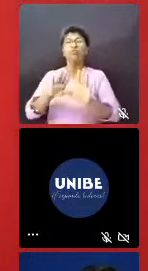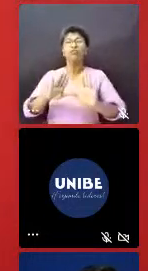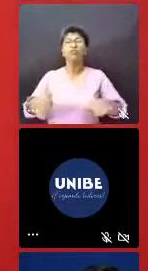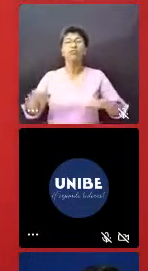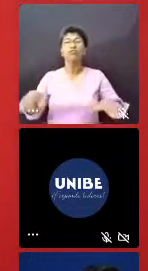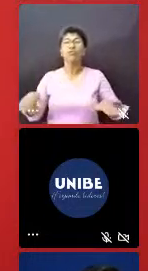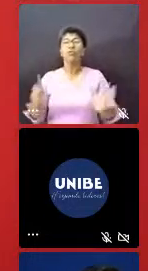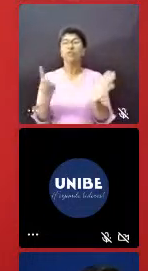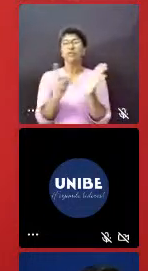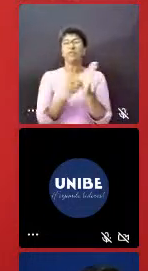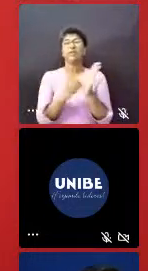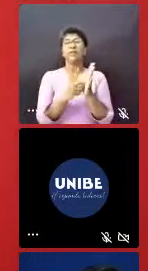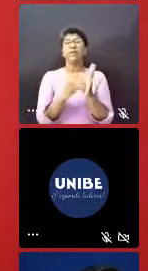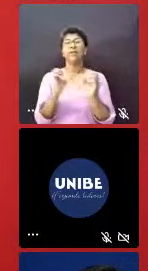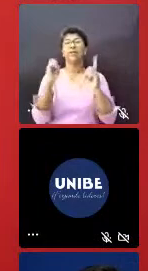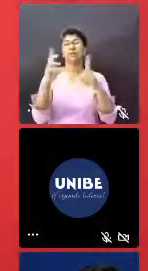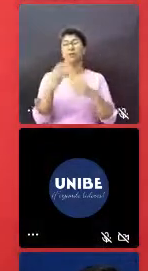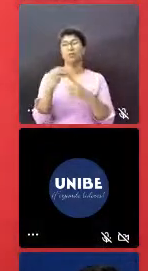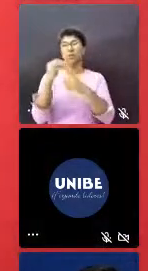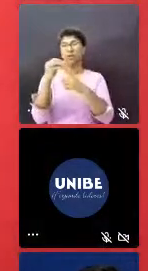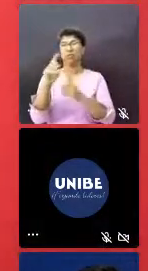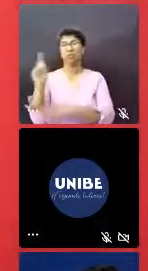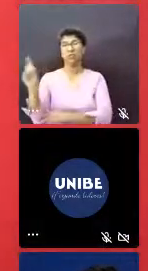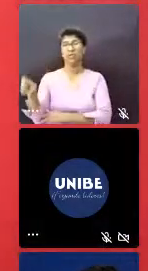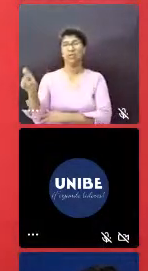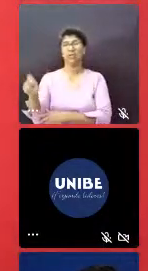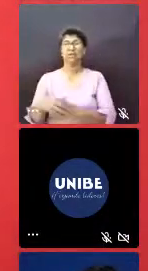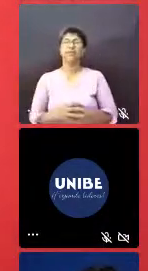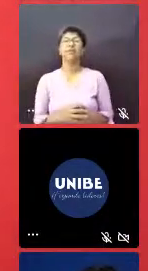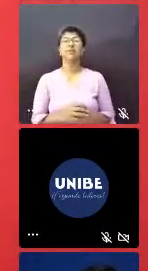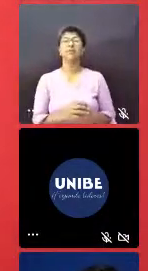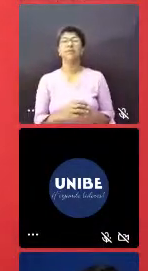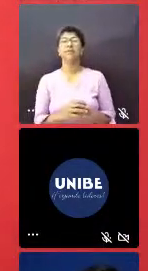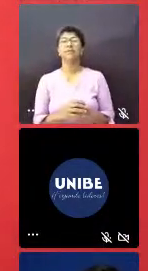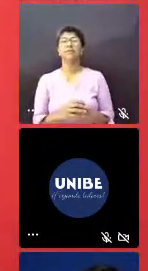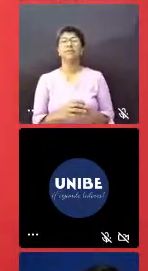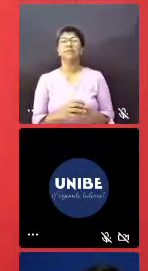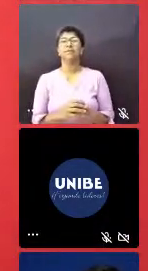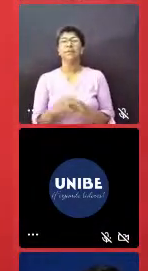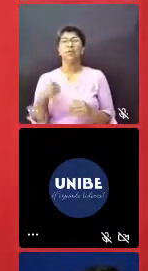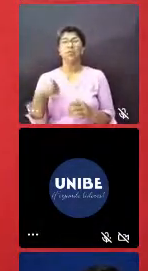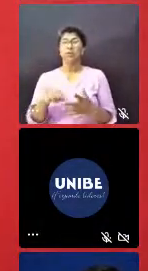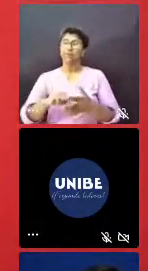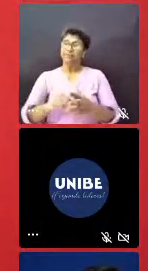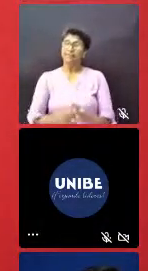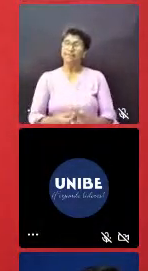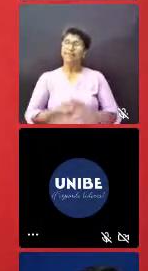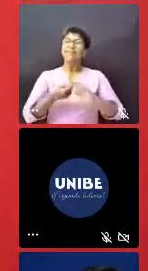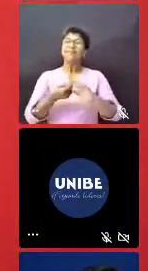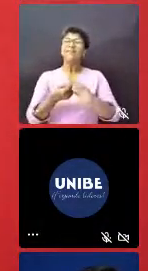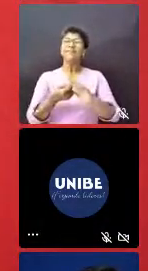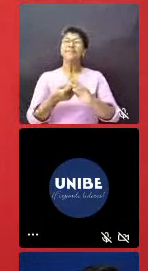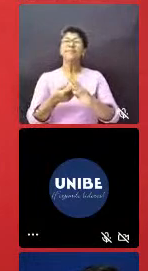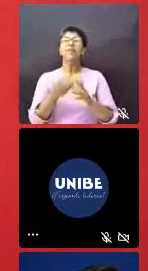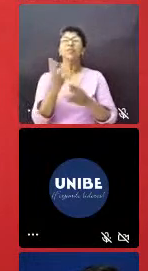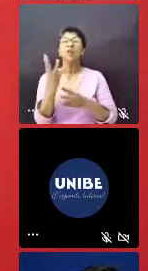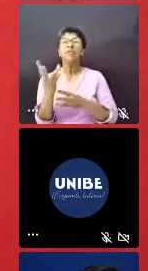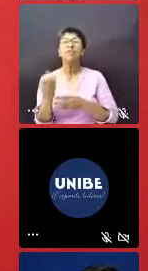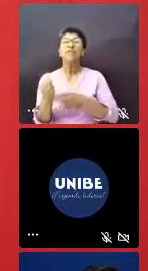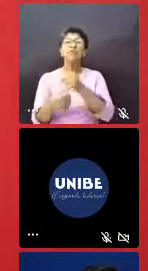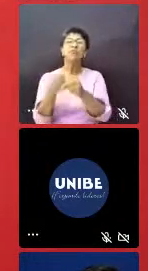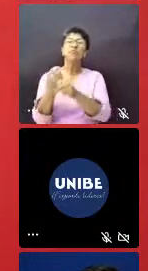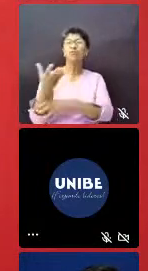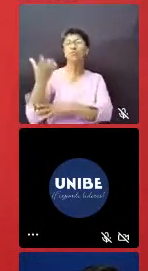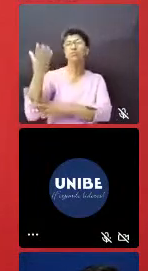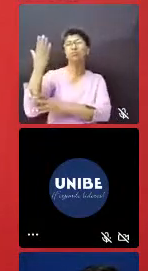with disabilities and special educational needs. So I will start with some years ago